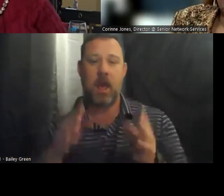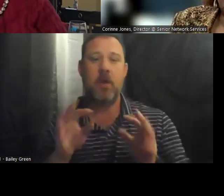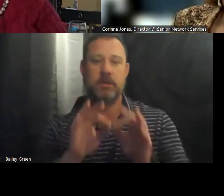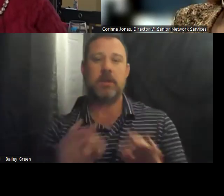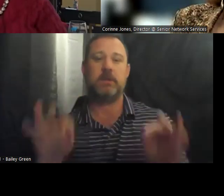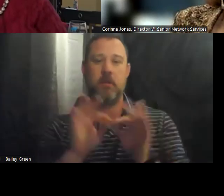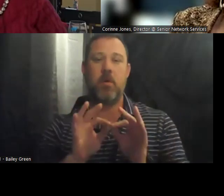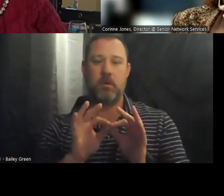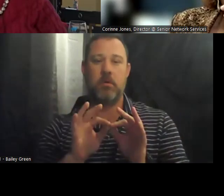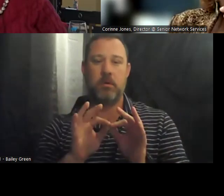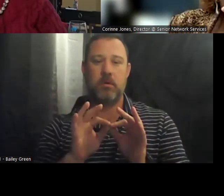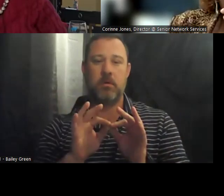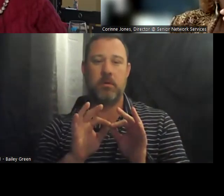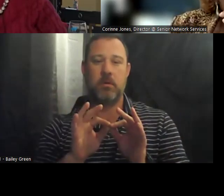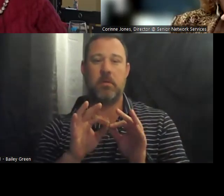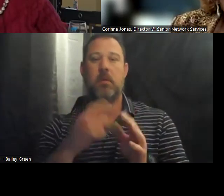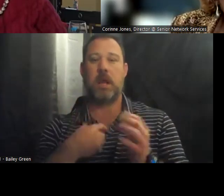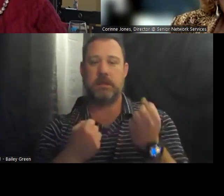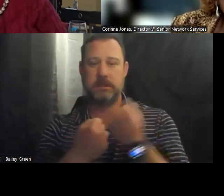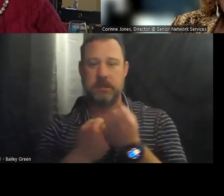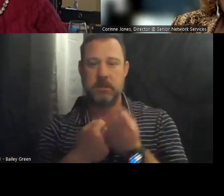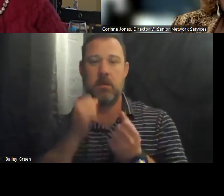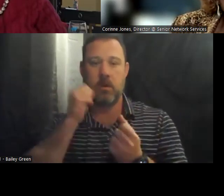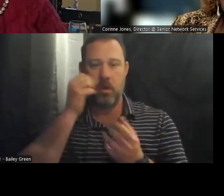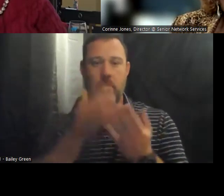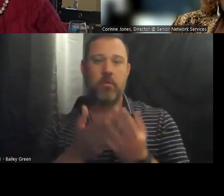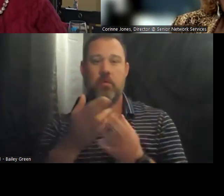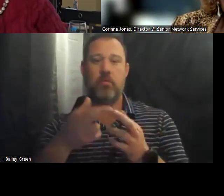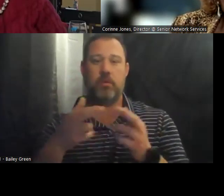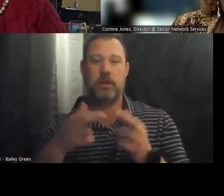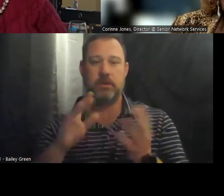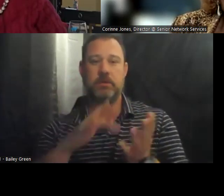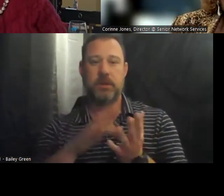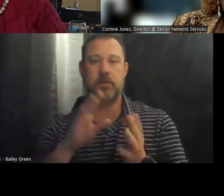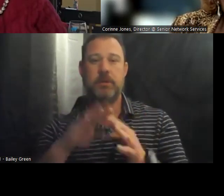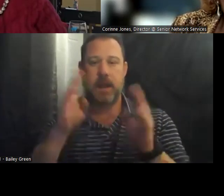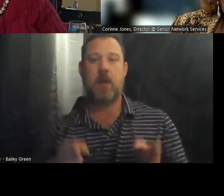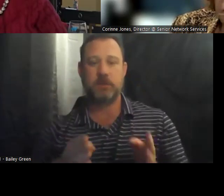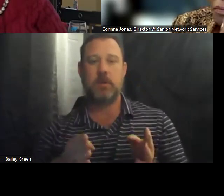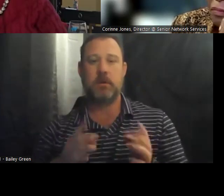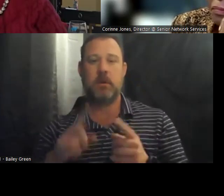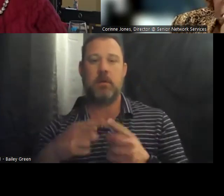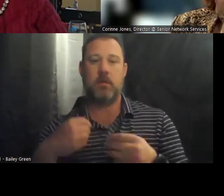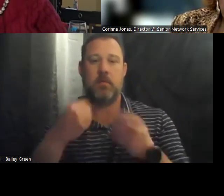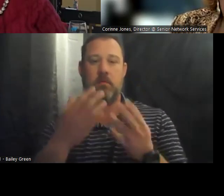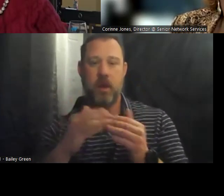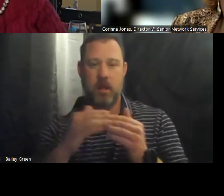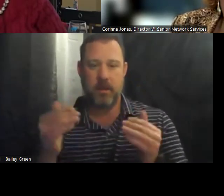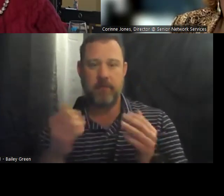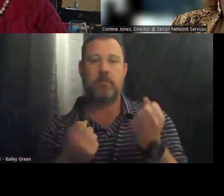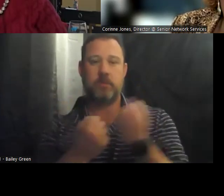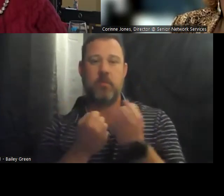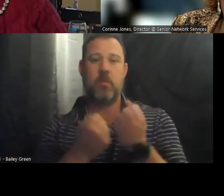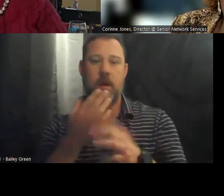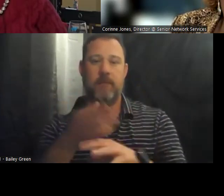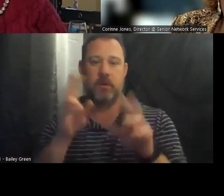is assist adults through the regional center to get housing. And then we provide a level of support after we assess